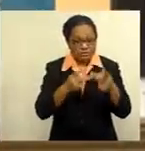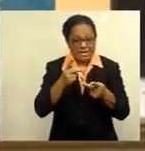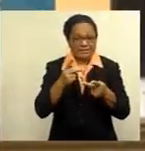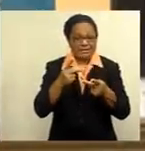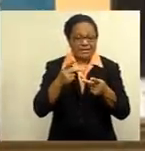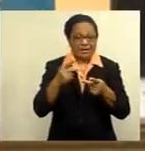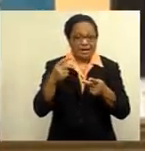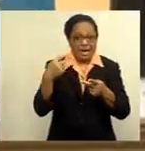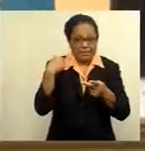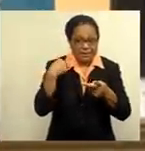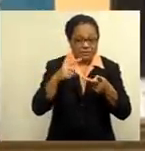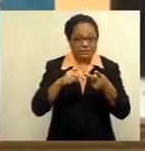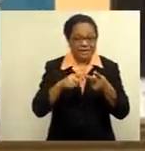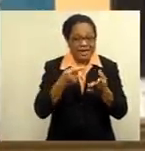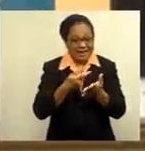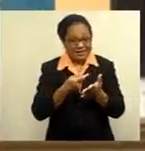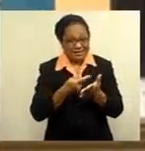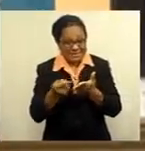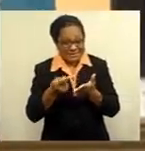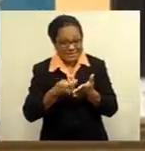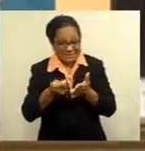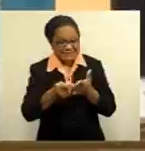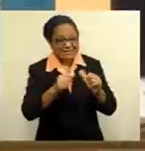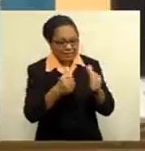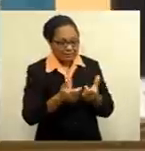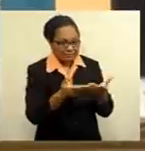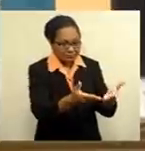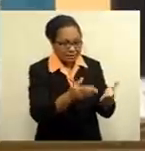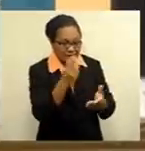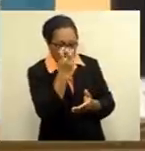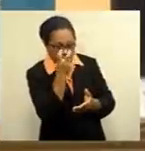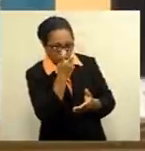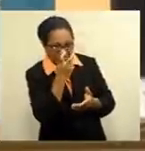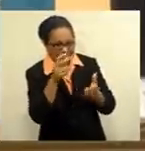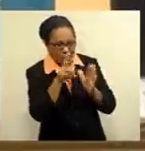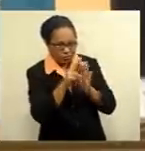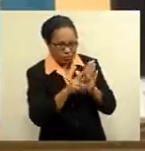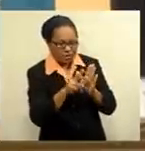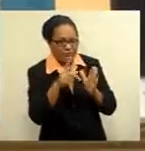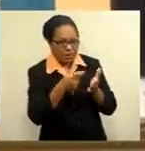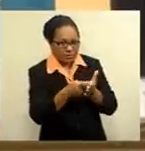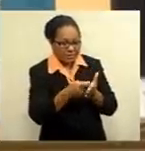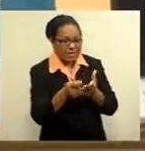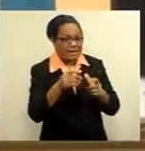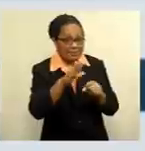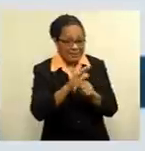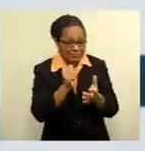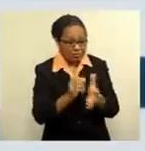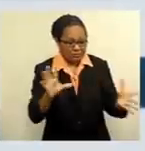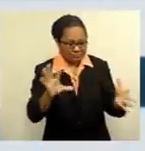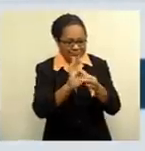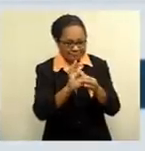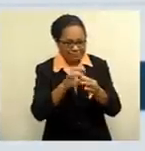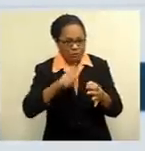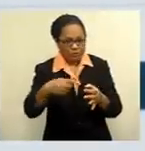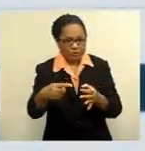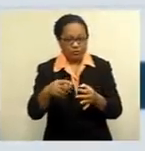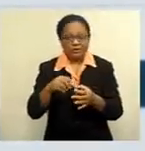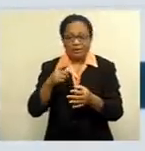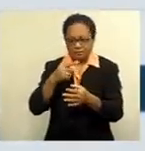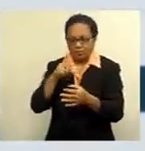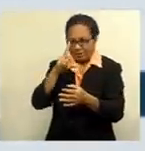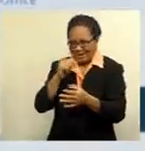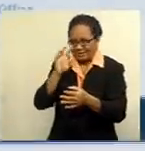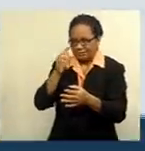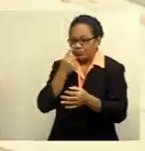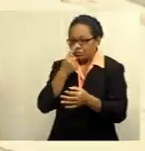leases, monitoring the conditions of those leases to ensure these conditions are maintained. The platform will also